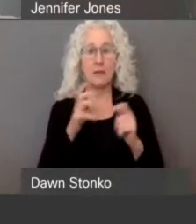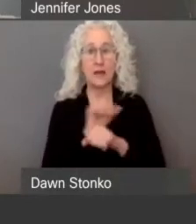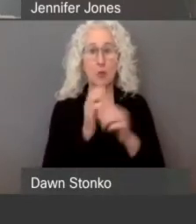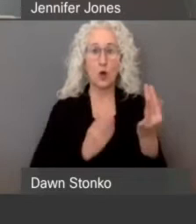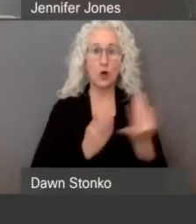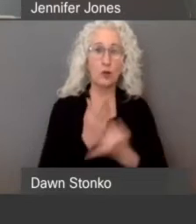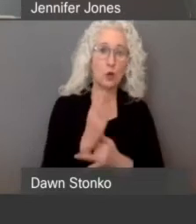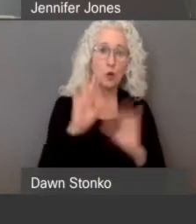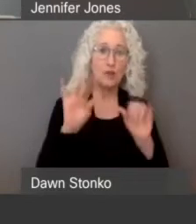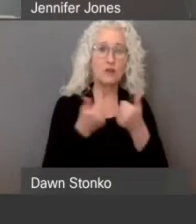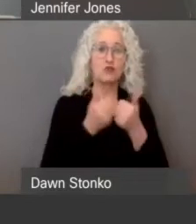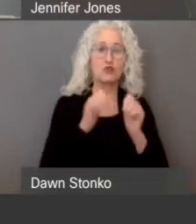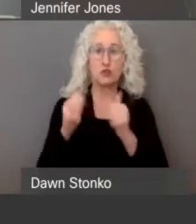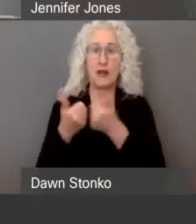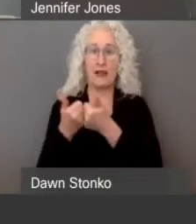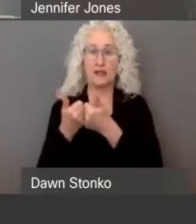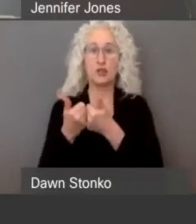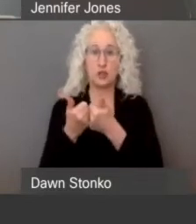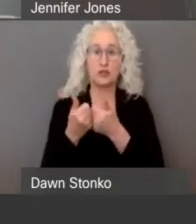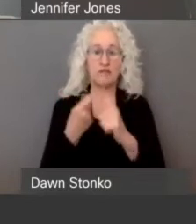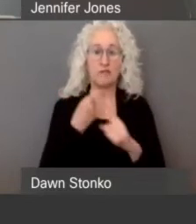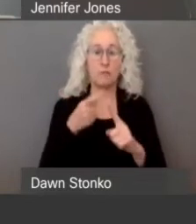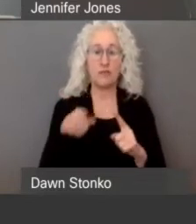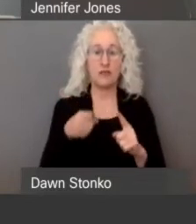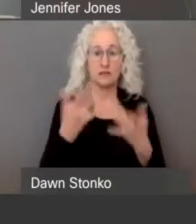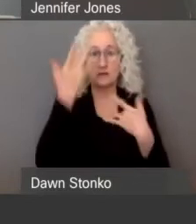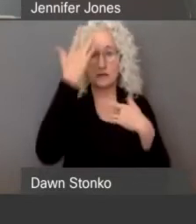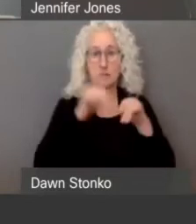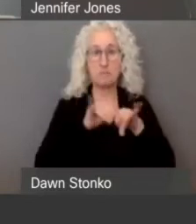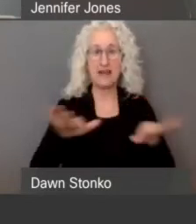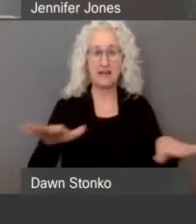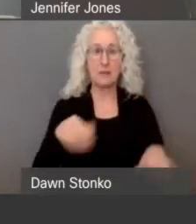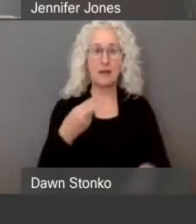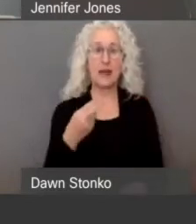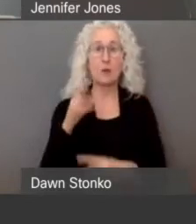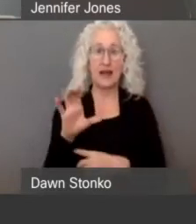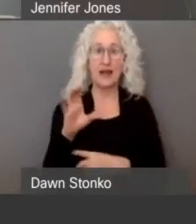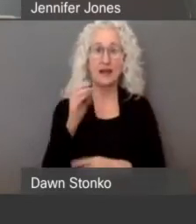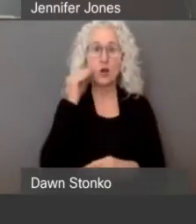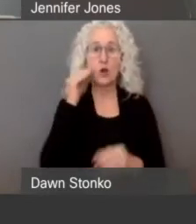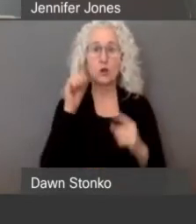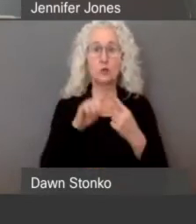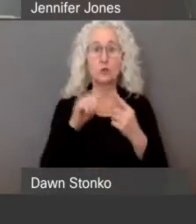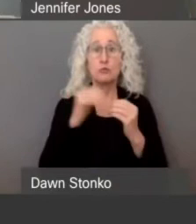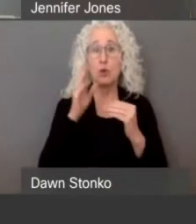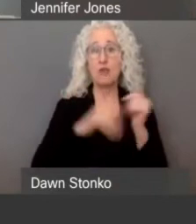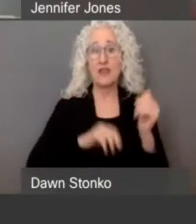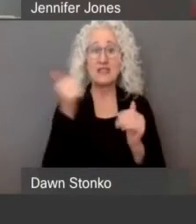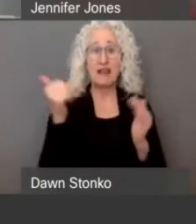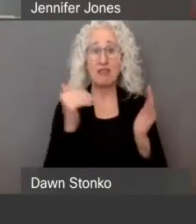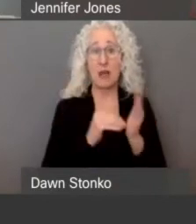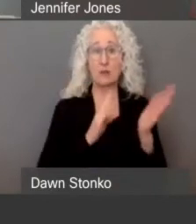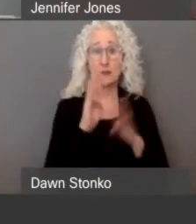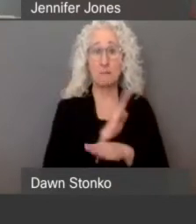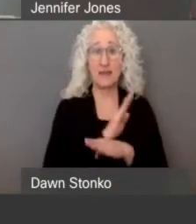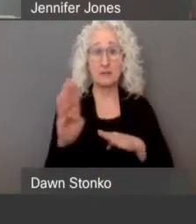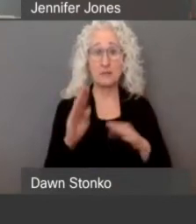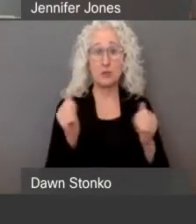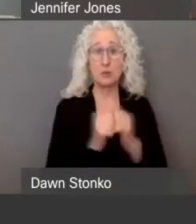the challenges of this pandemic. Howard County is home to more than 10,000 businesses, with